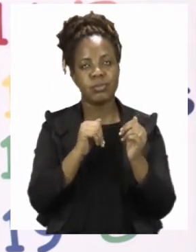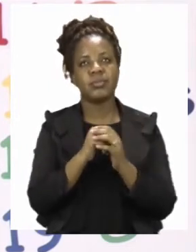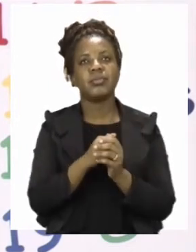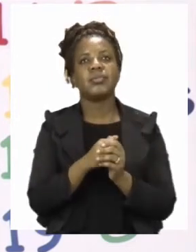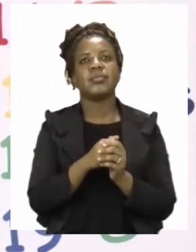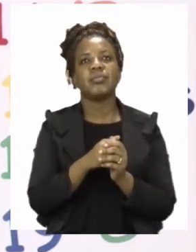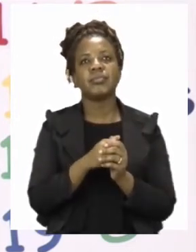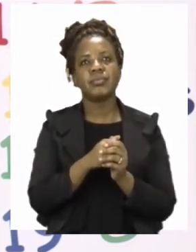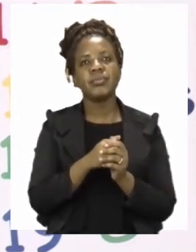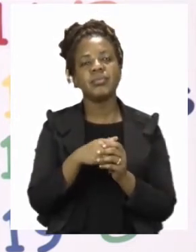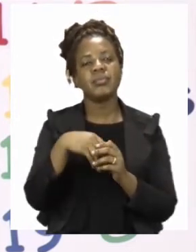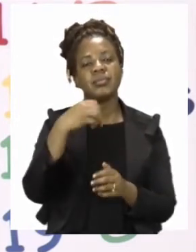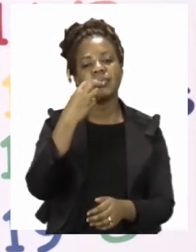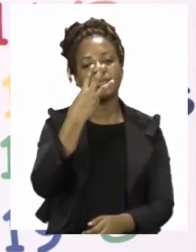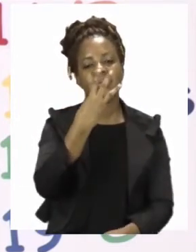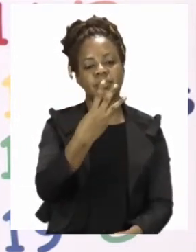Jeff has